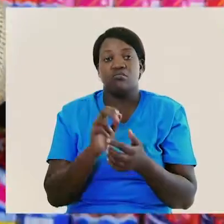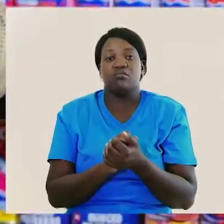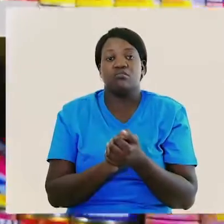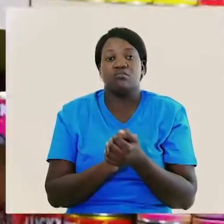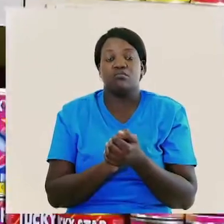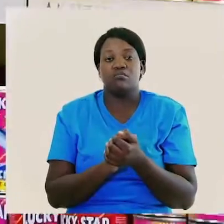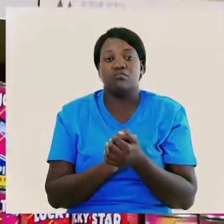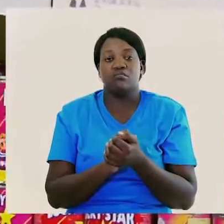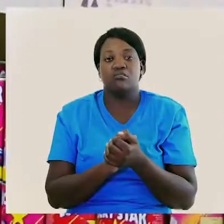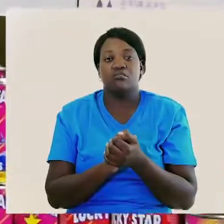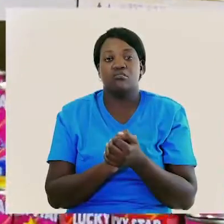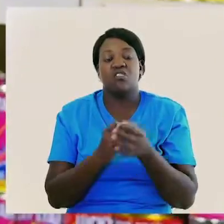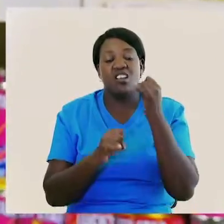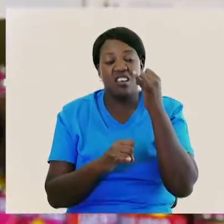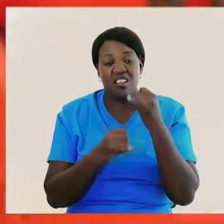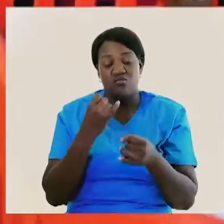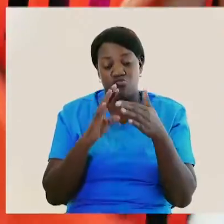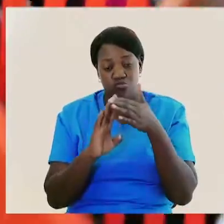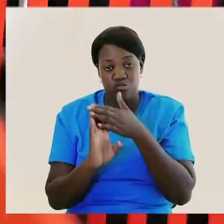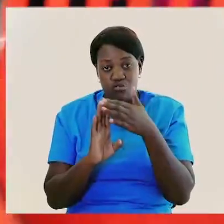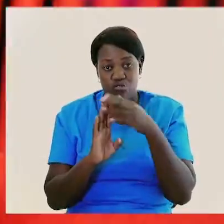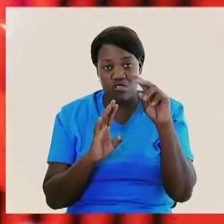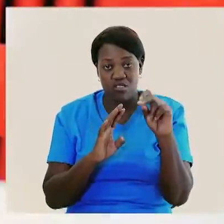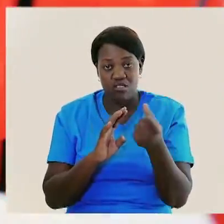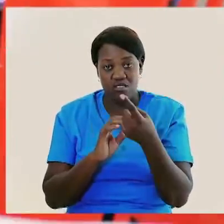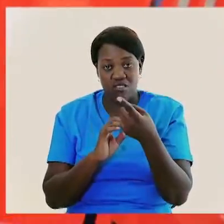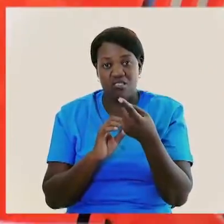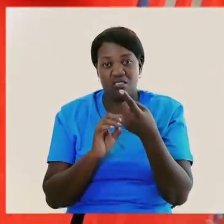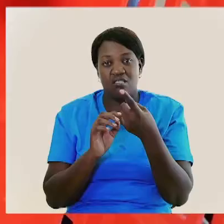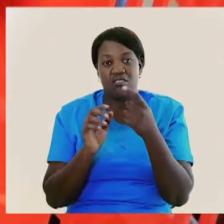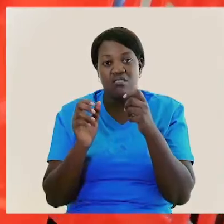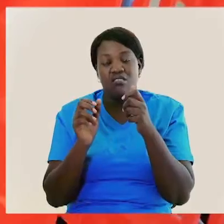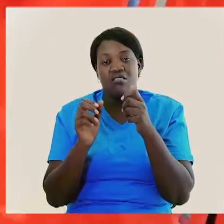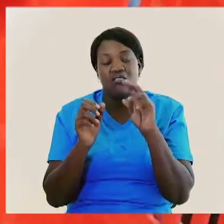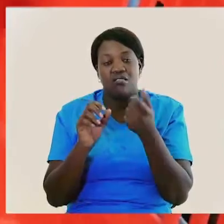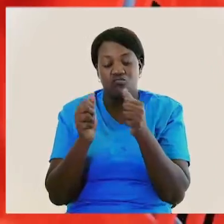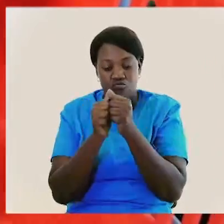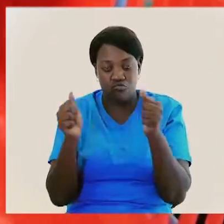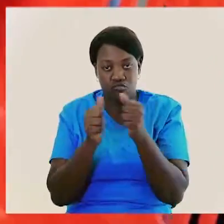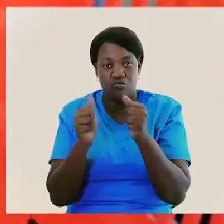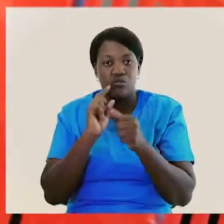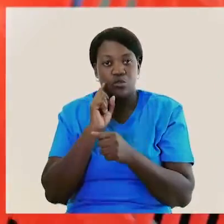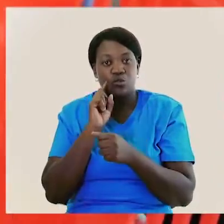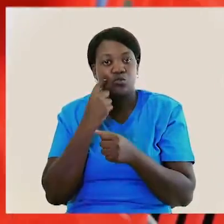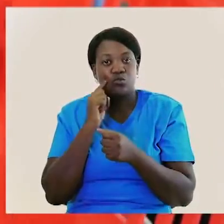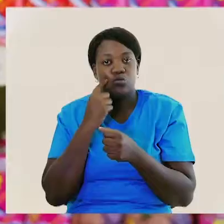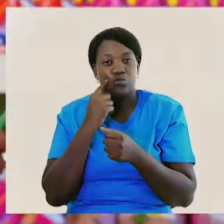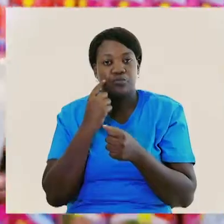I'll now be using my last savings to buy myself a packet of lollipops.